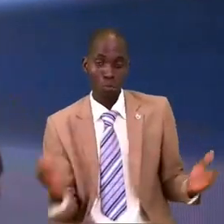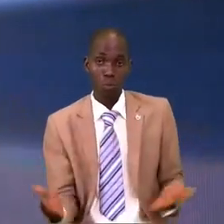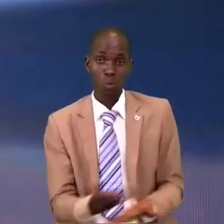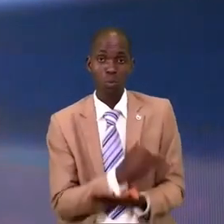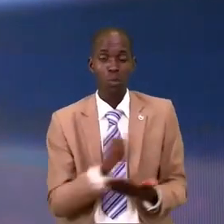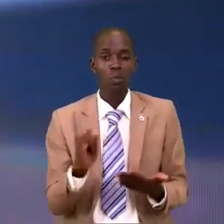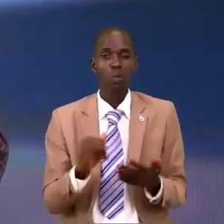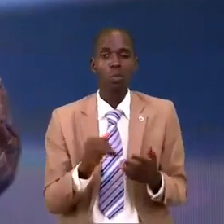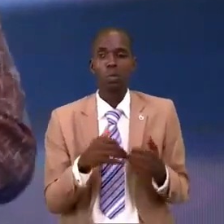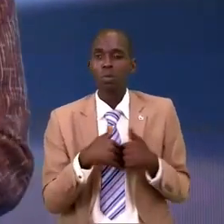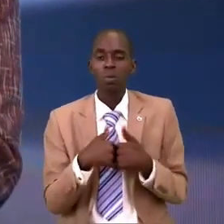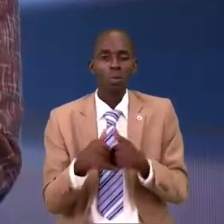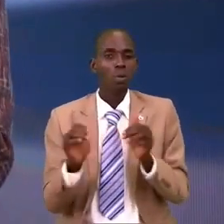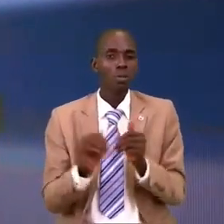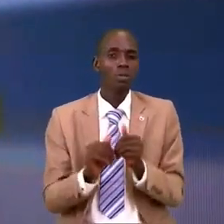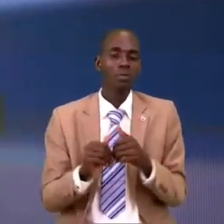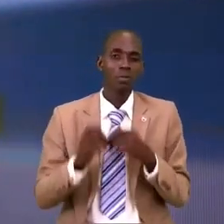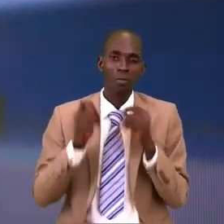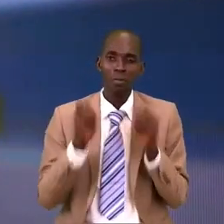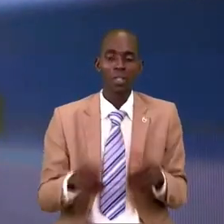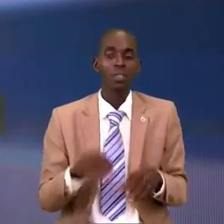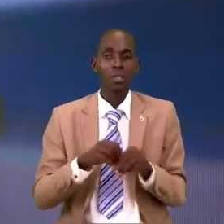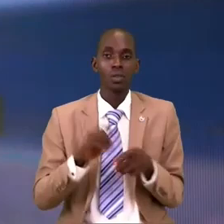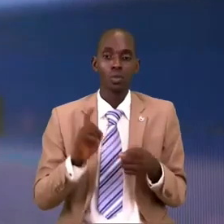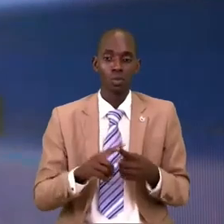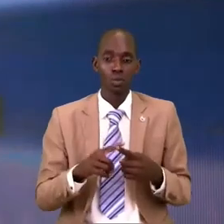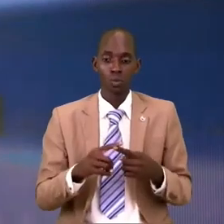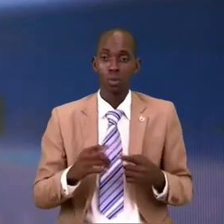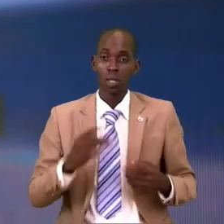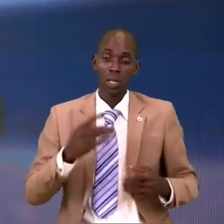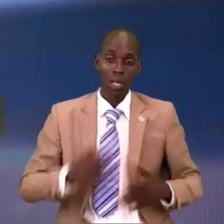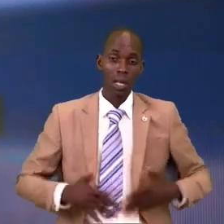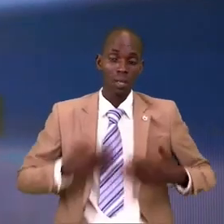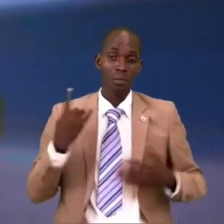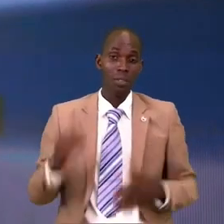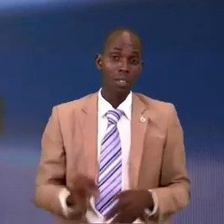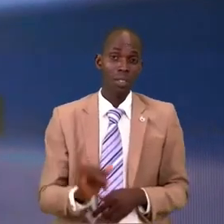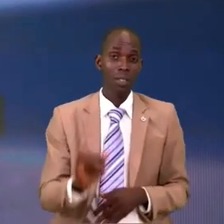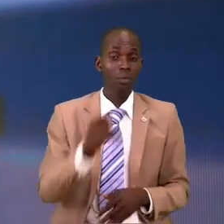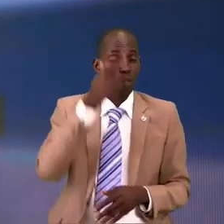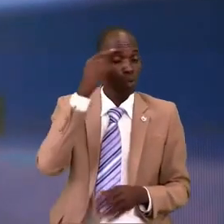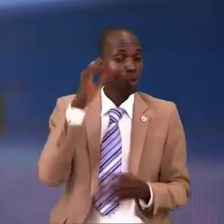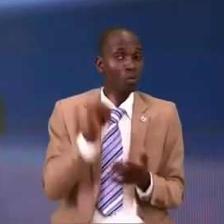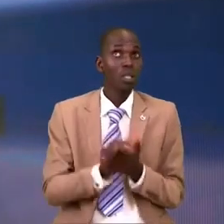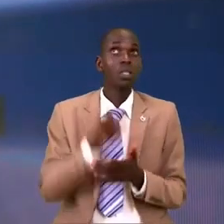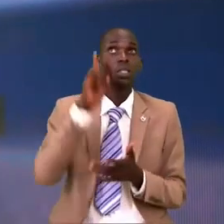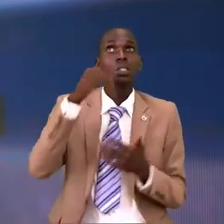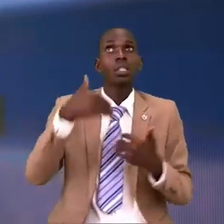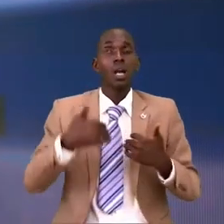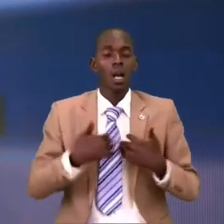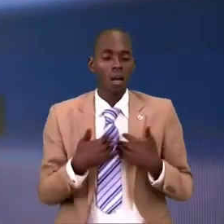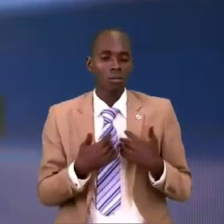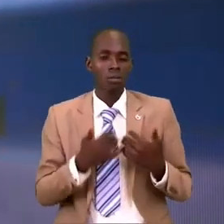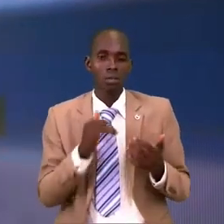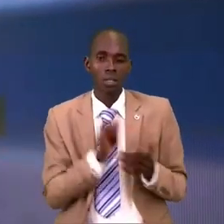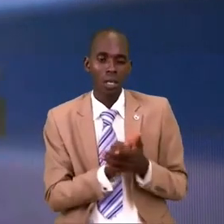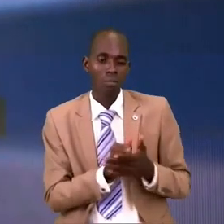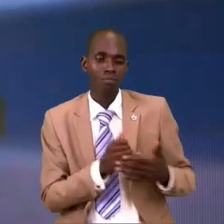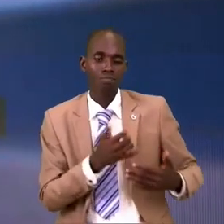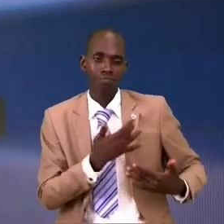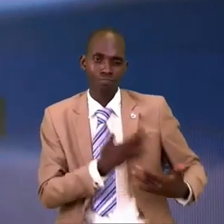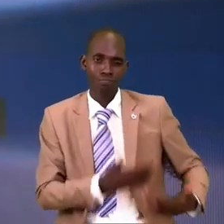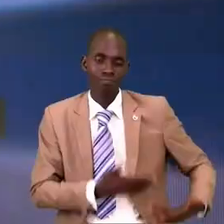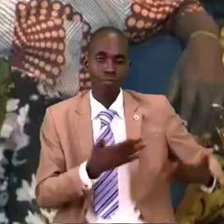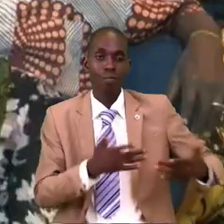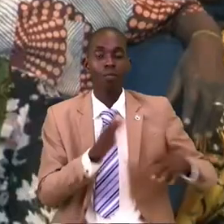with the feeling of our infirmities, and he was in all points tempted like as we are, yet without sin. Look